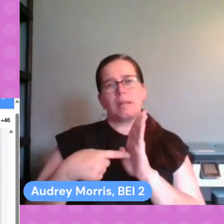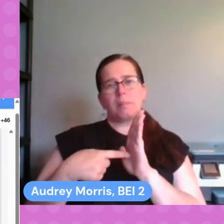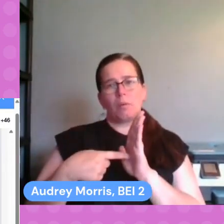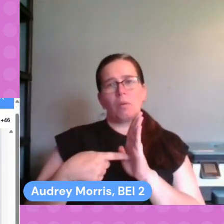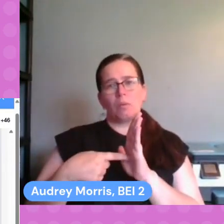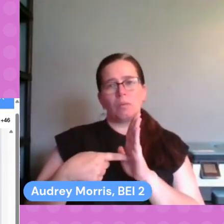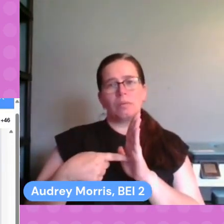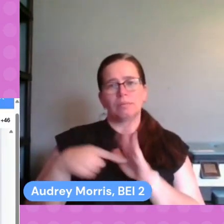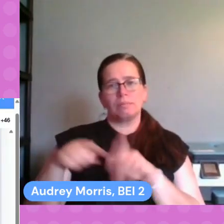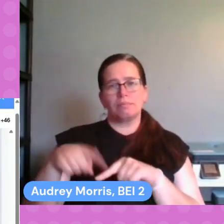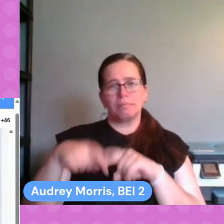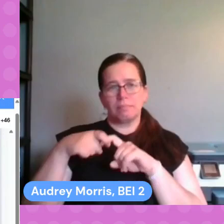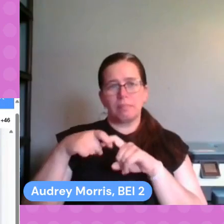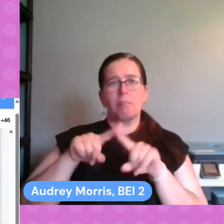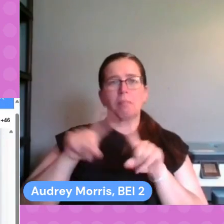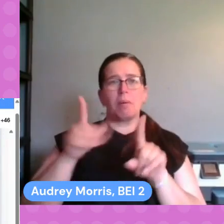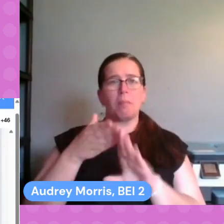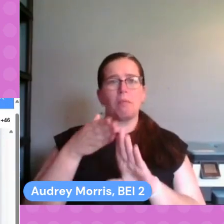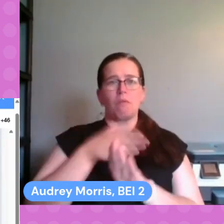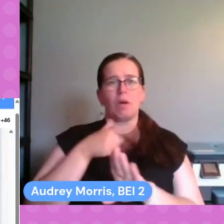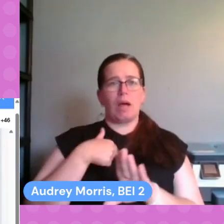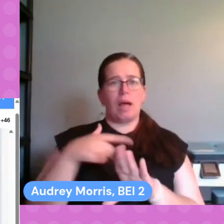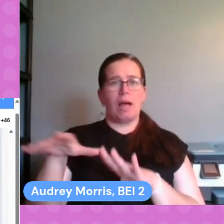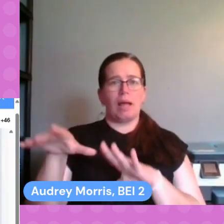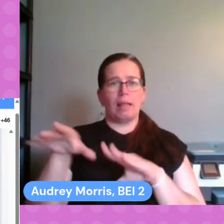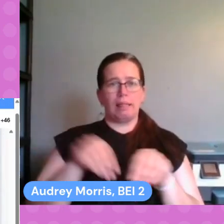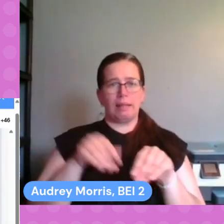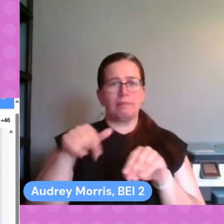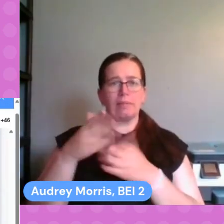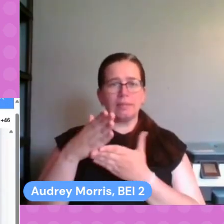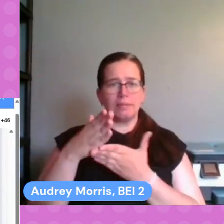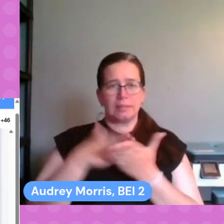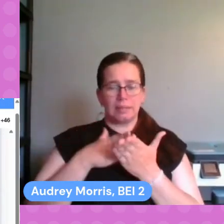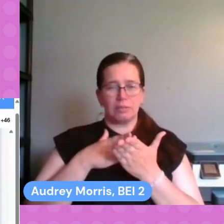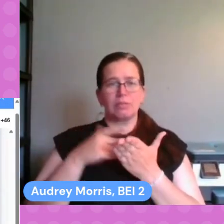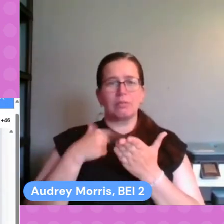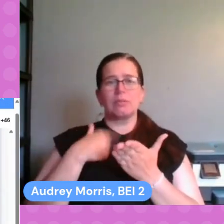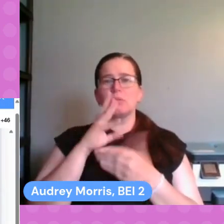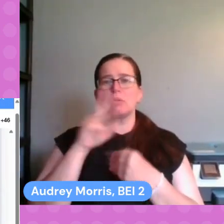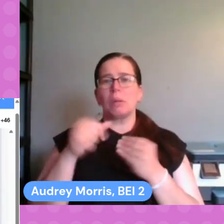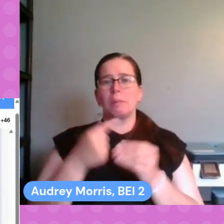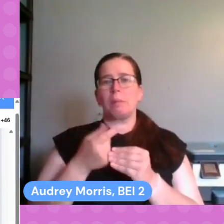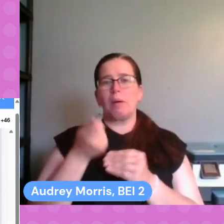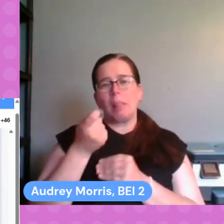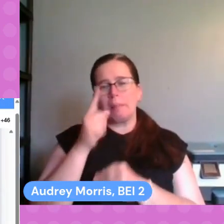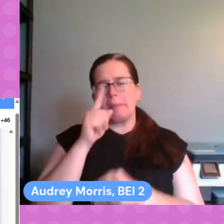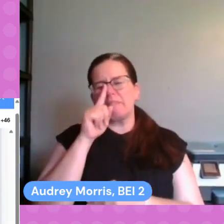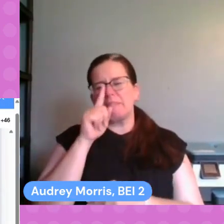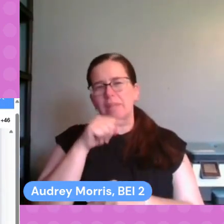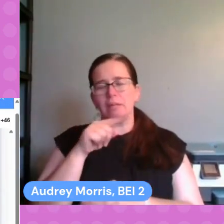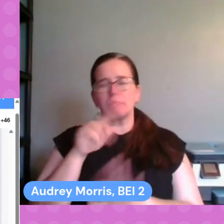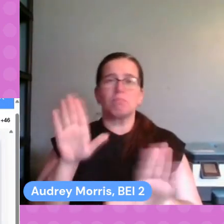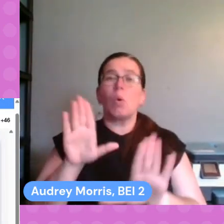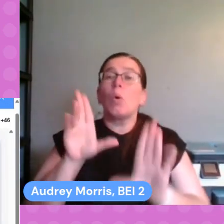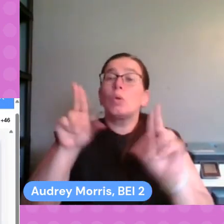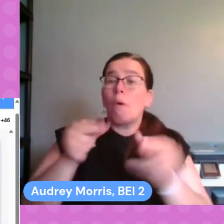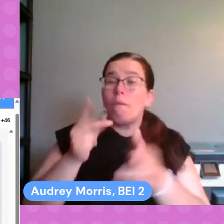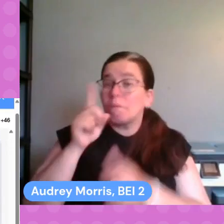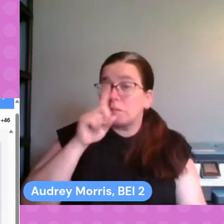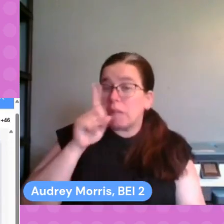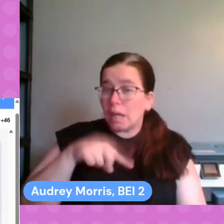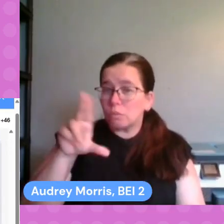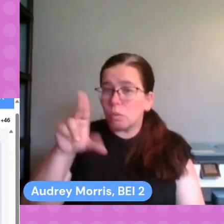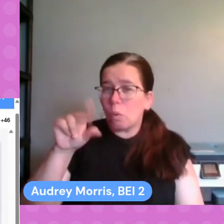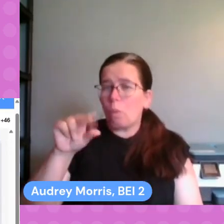but before I leave this section, I want to tell you what little bit we kind of faked. Actually, nothing was faked. The only thing